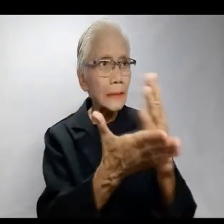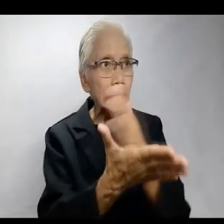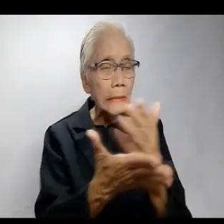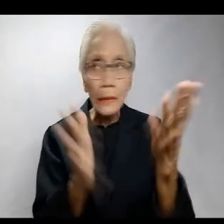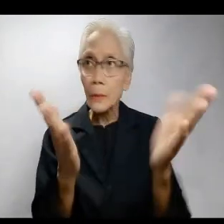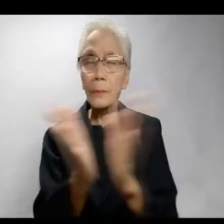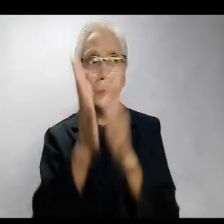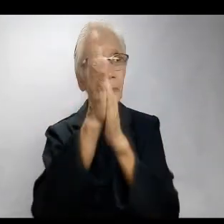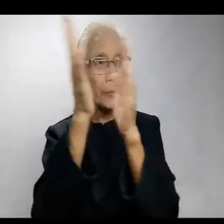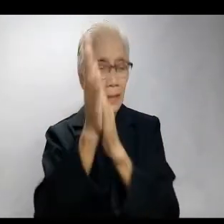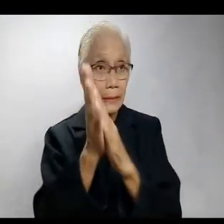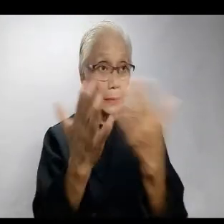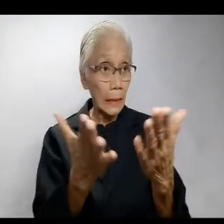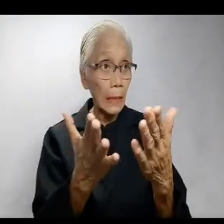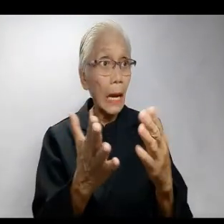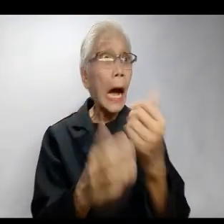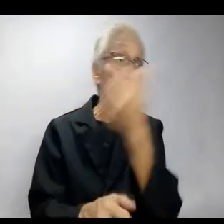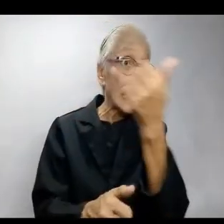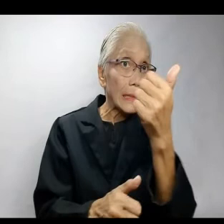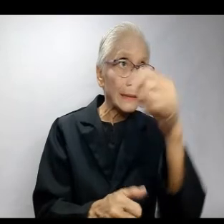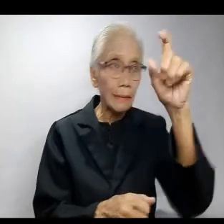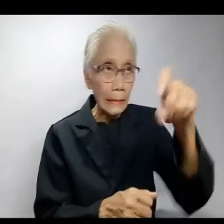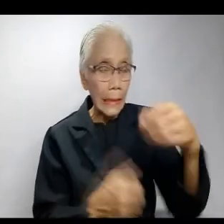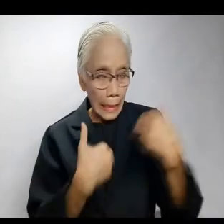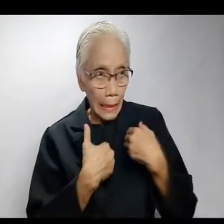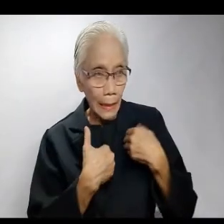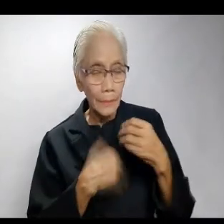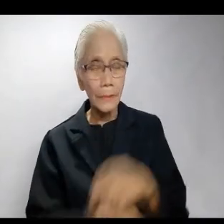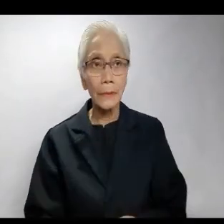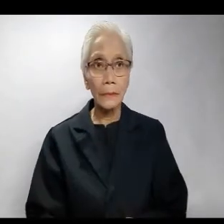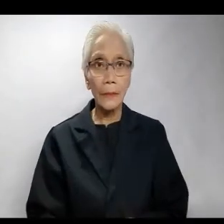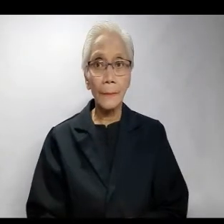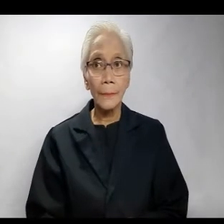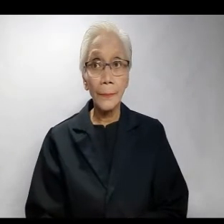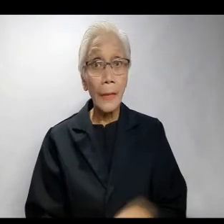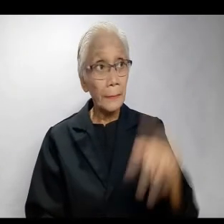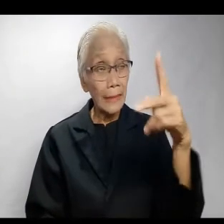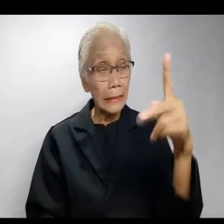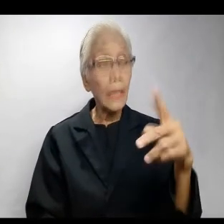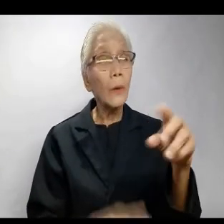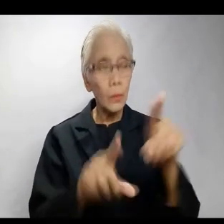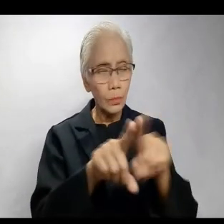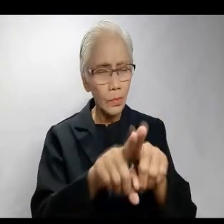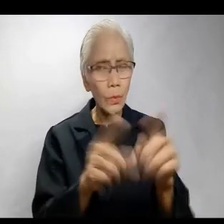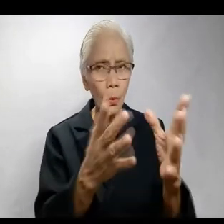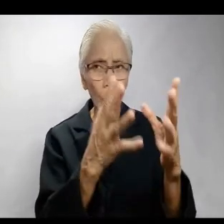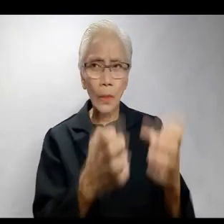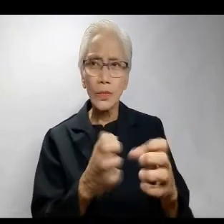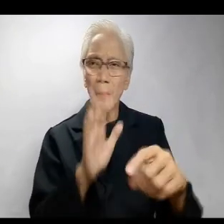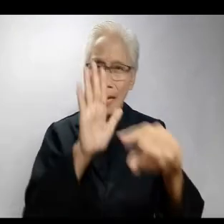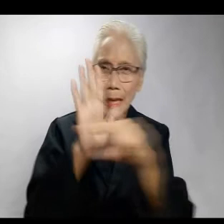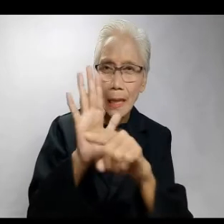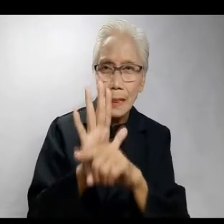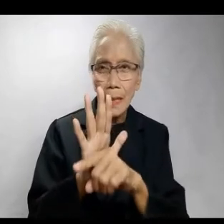of the importance and praise that belongs to someone close to him. A Pharisite loves to